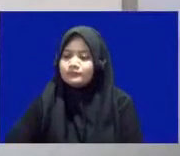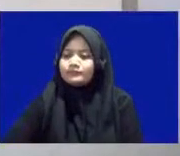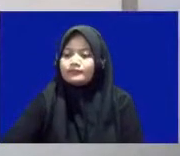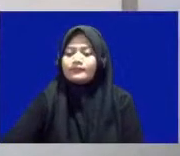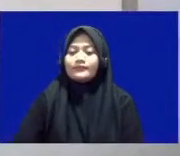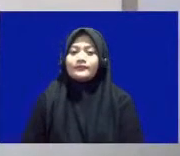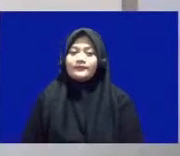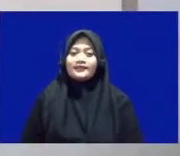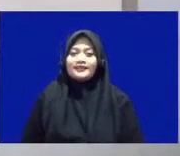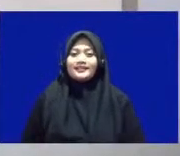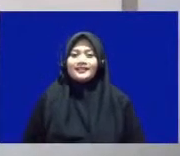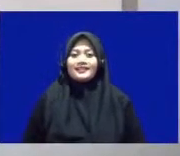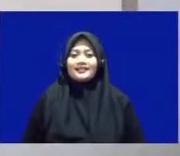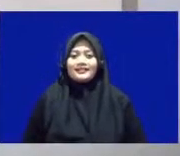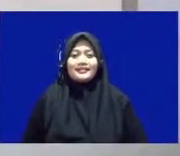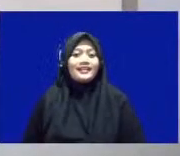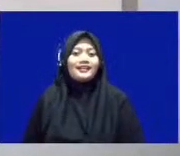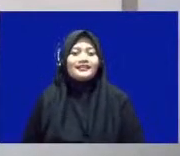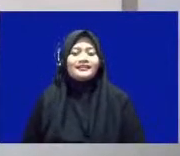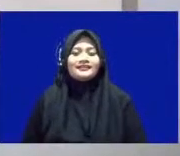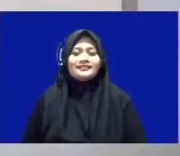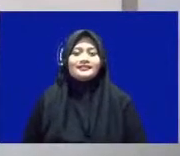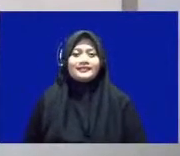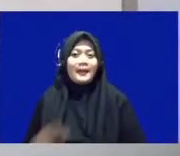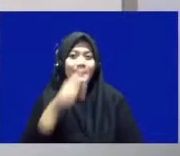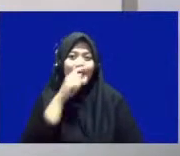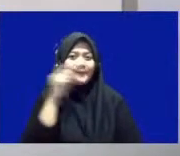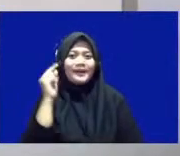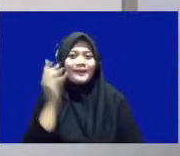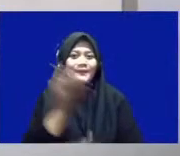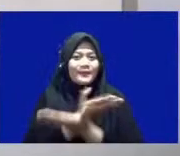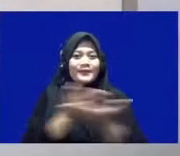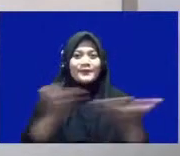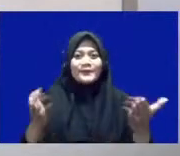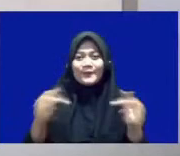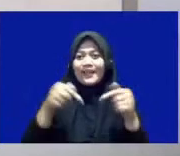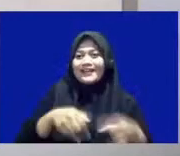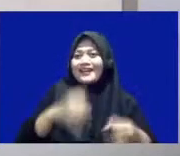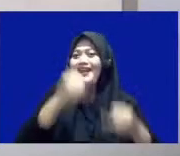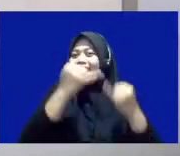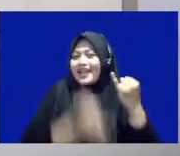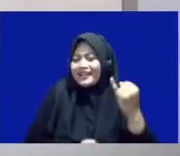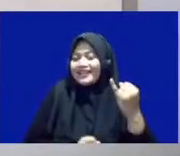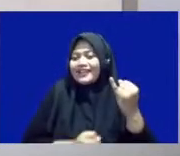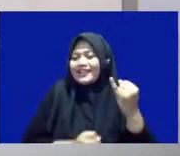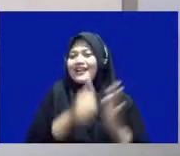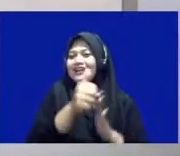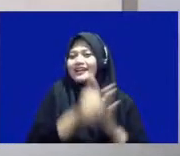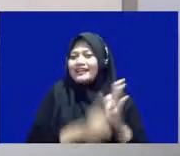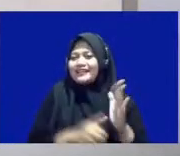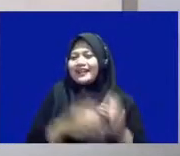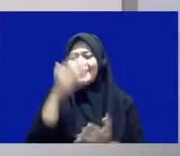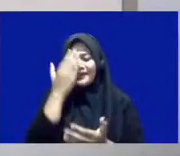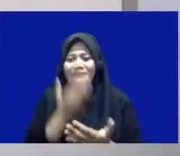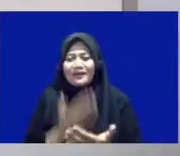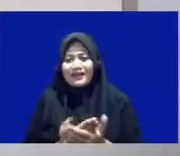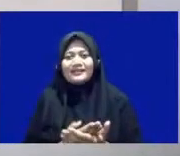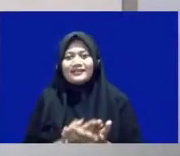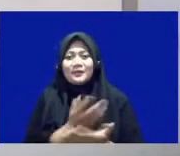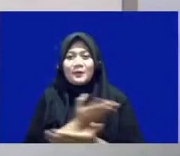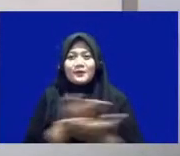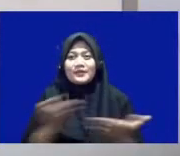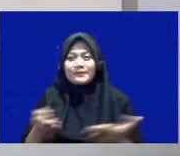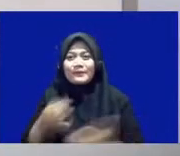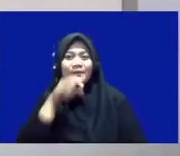So ladies and gentlemen, this is the end of plenary session. Once again, thank you so much for all speakers, Mr. Ahmadul